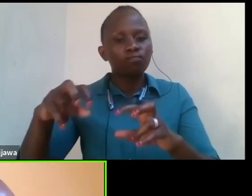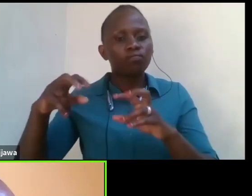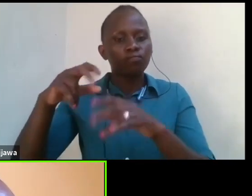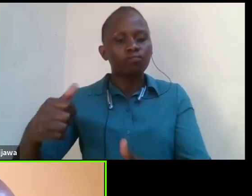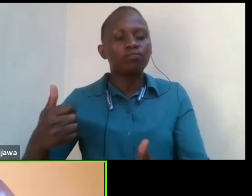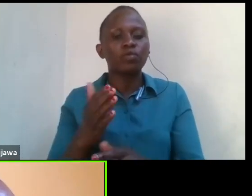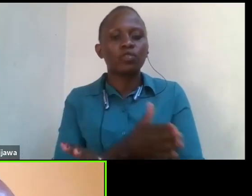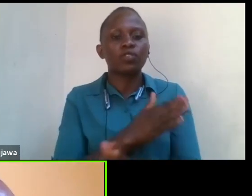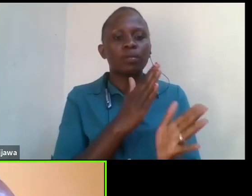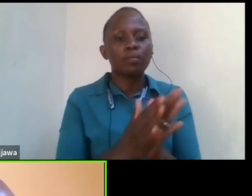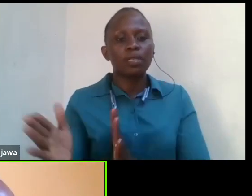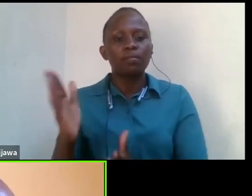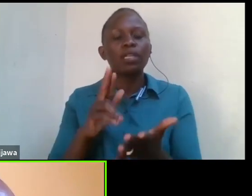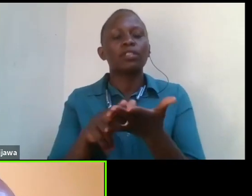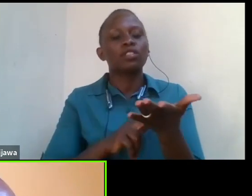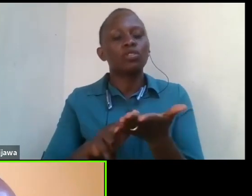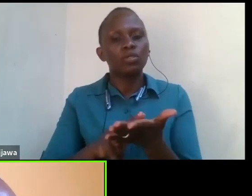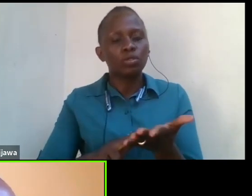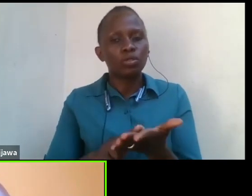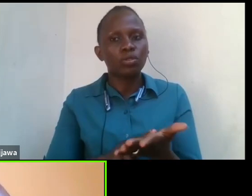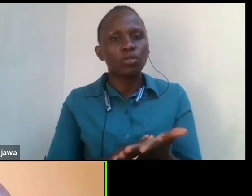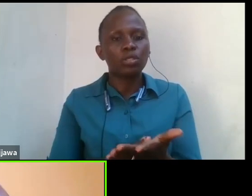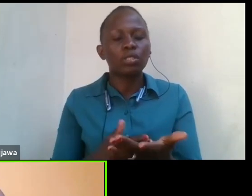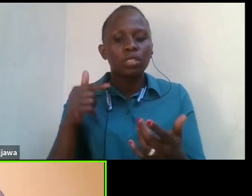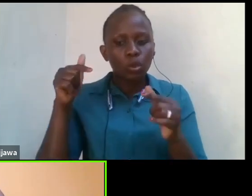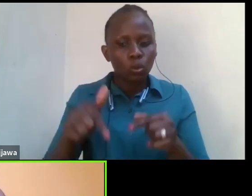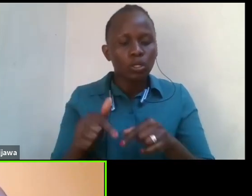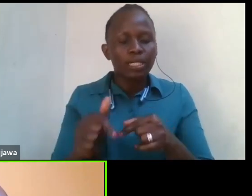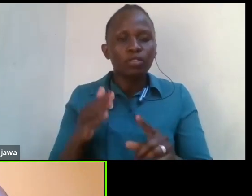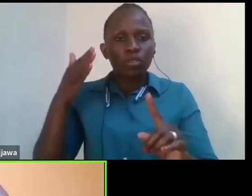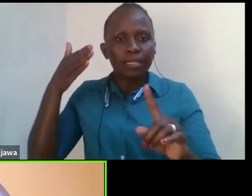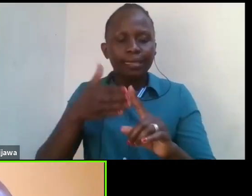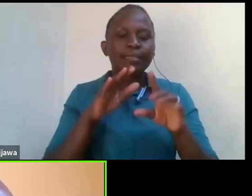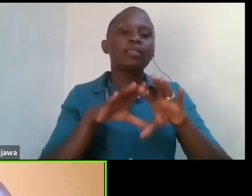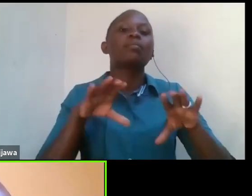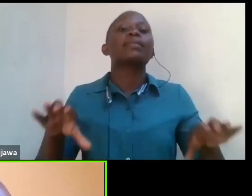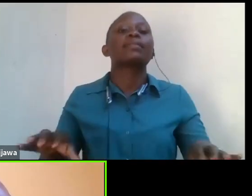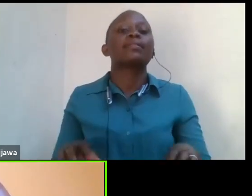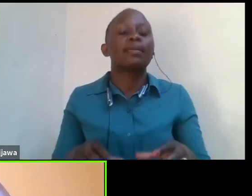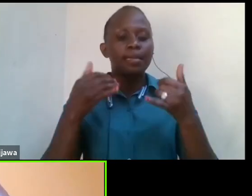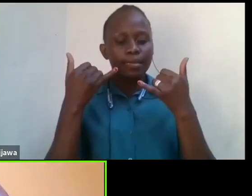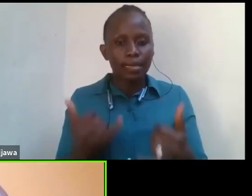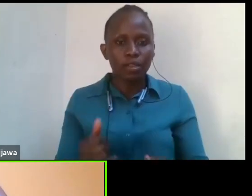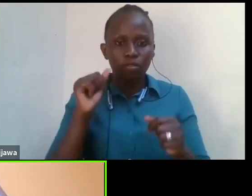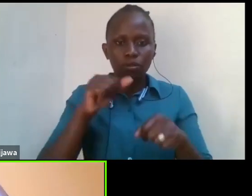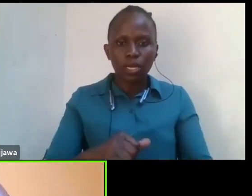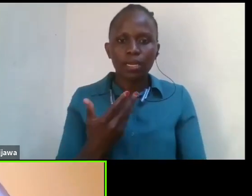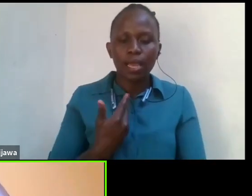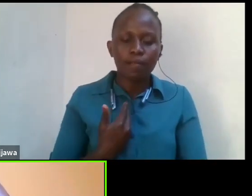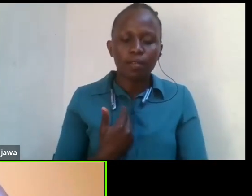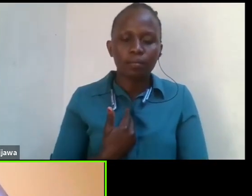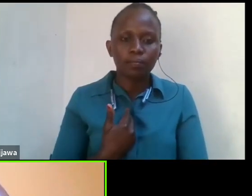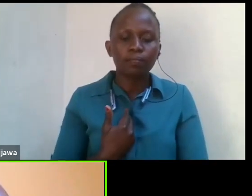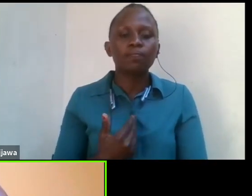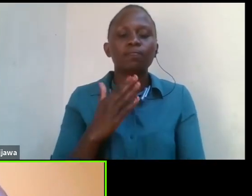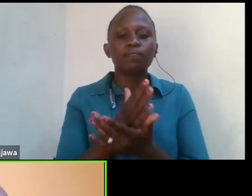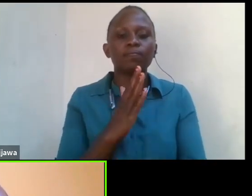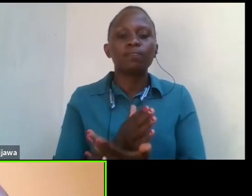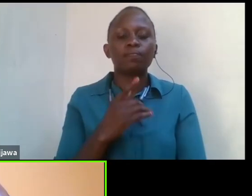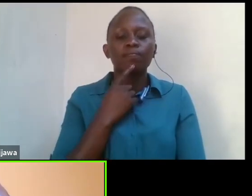use to the targeted market. Now, you can have, this world has got so many